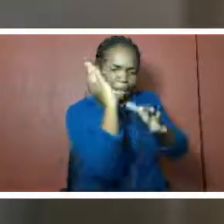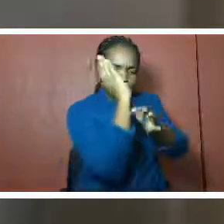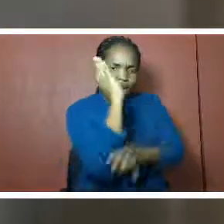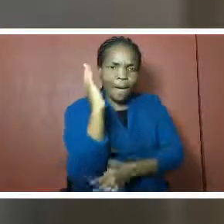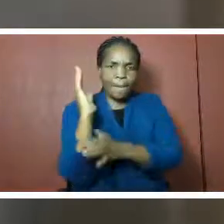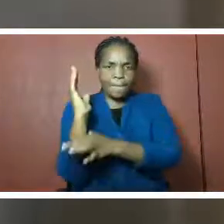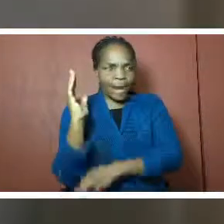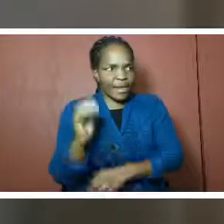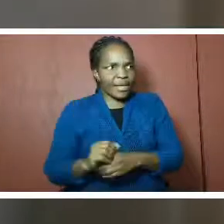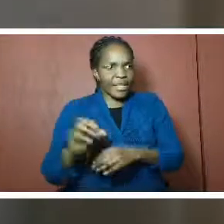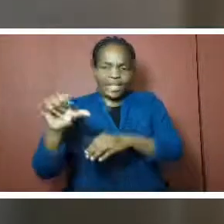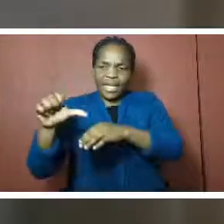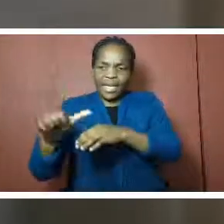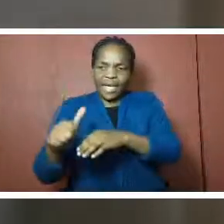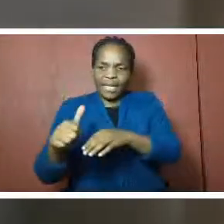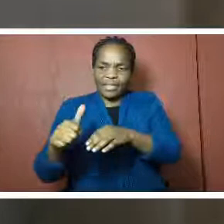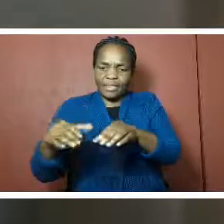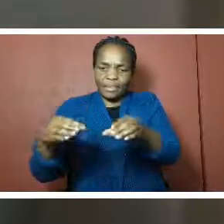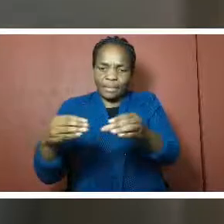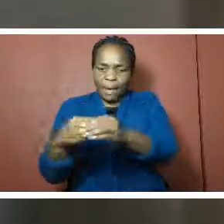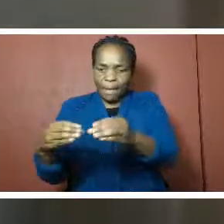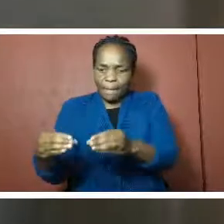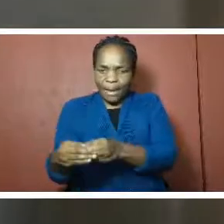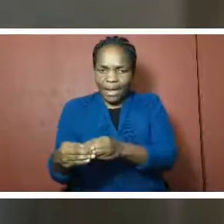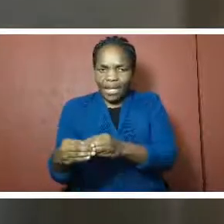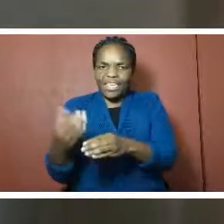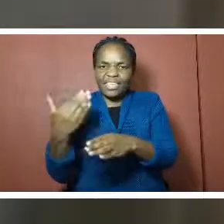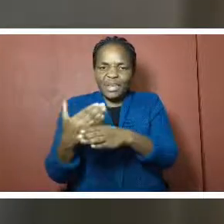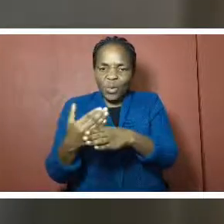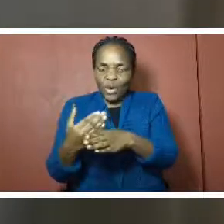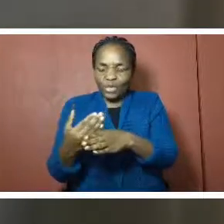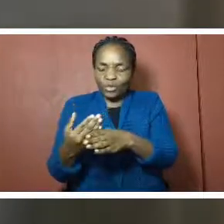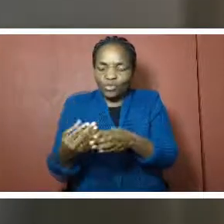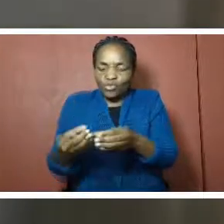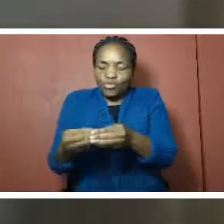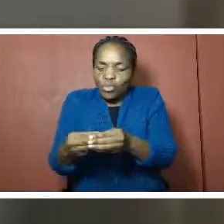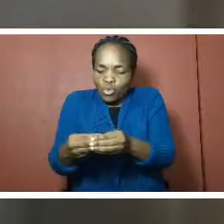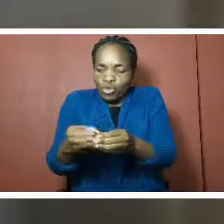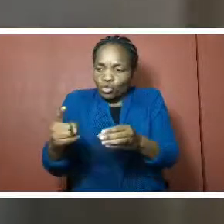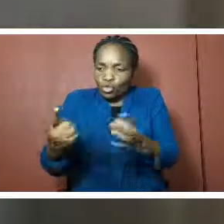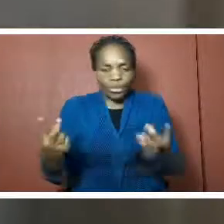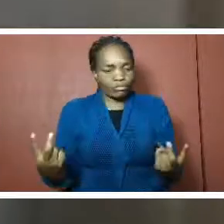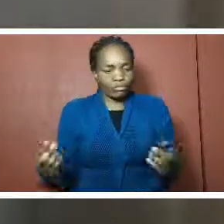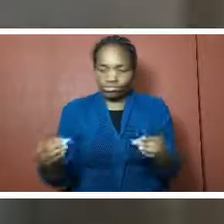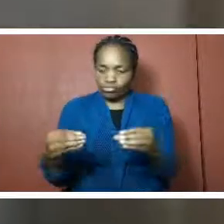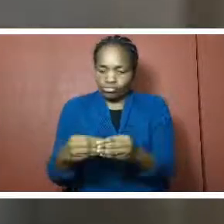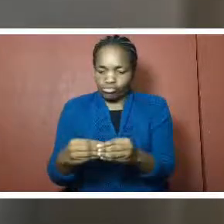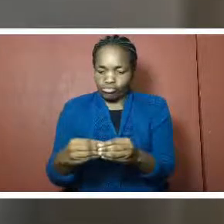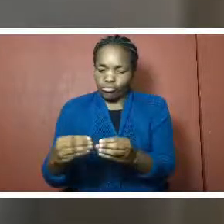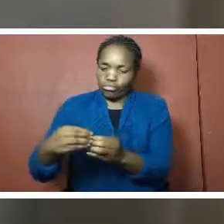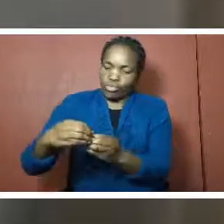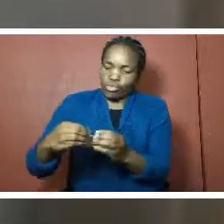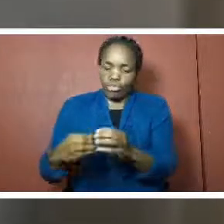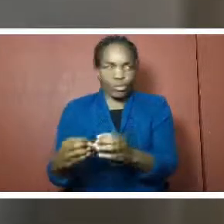and super wood. But that's not really true. But the joiners are more,